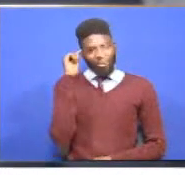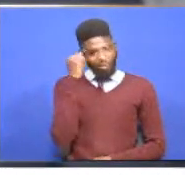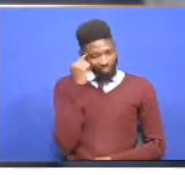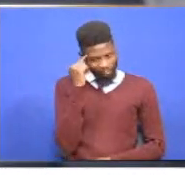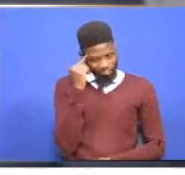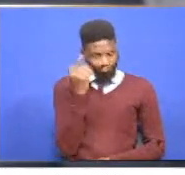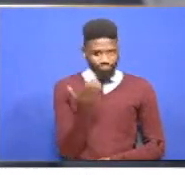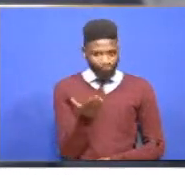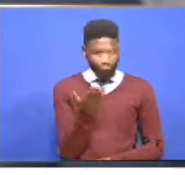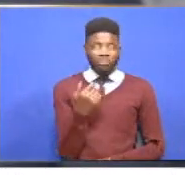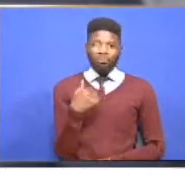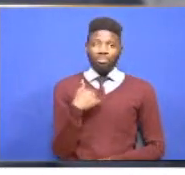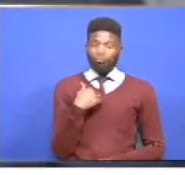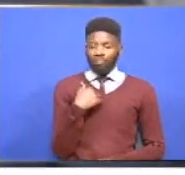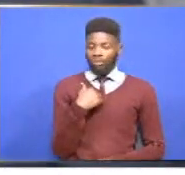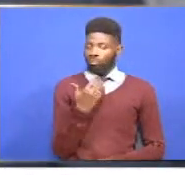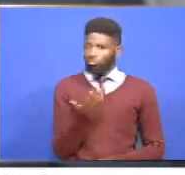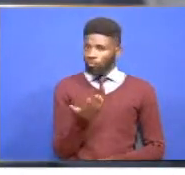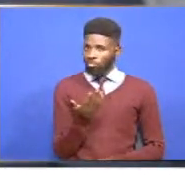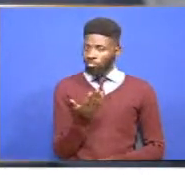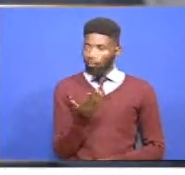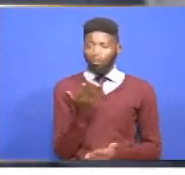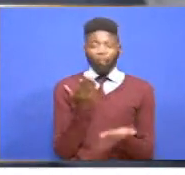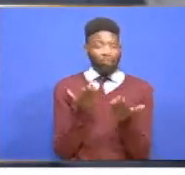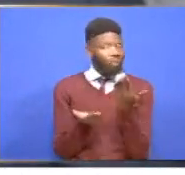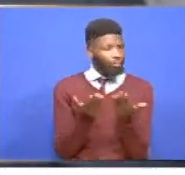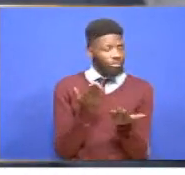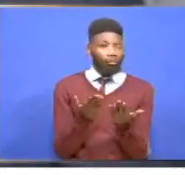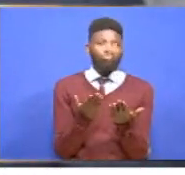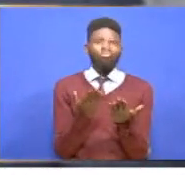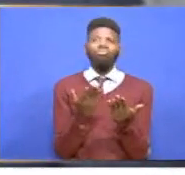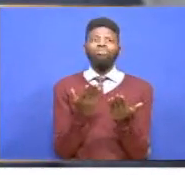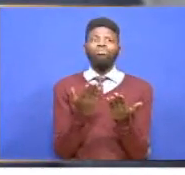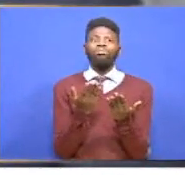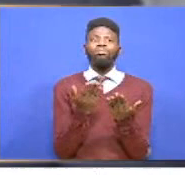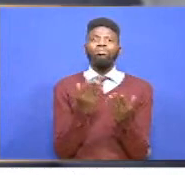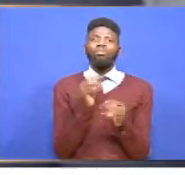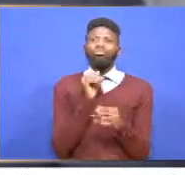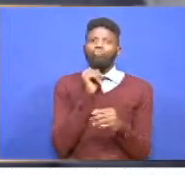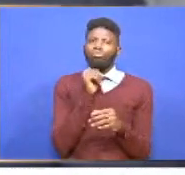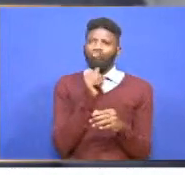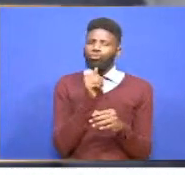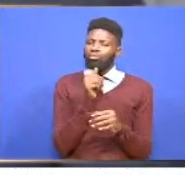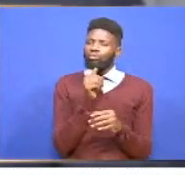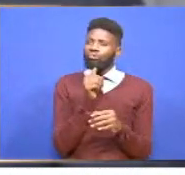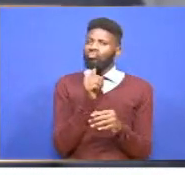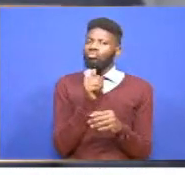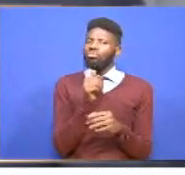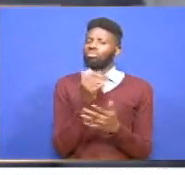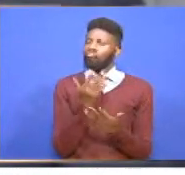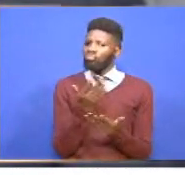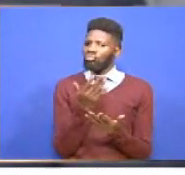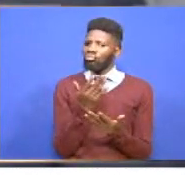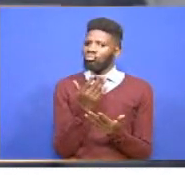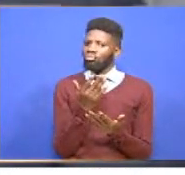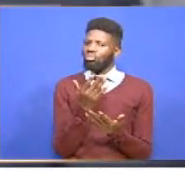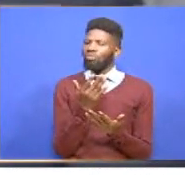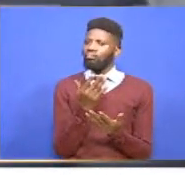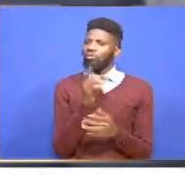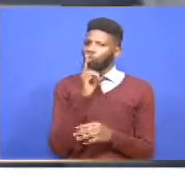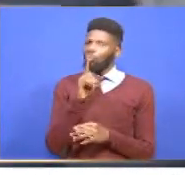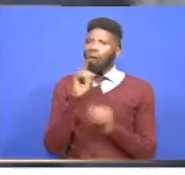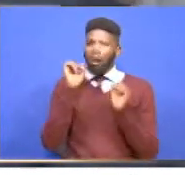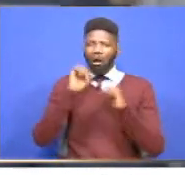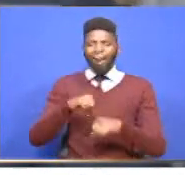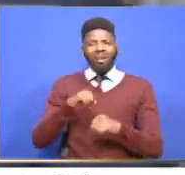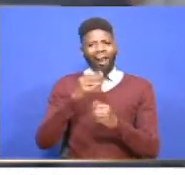probably I might not be really standard point of answering the cases of evidence, but I really want